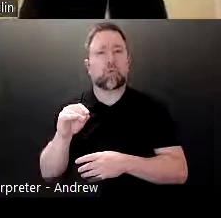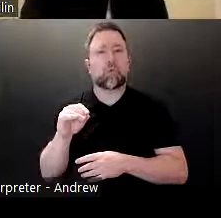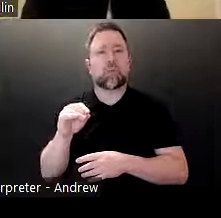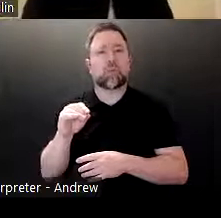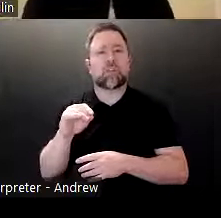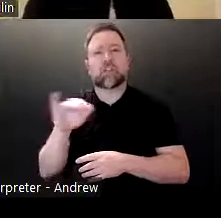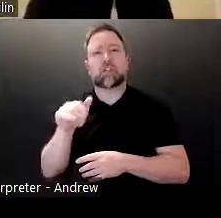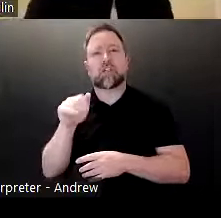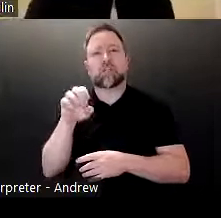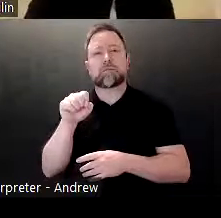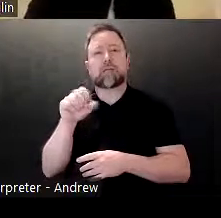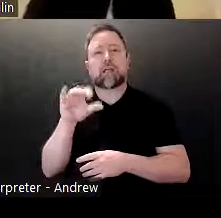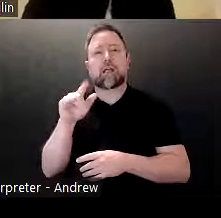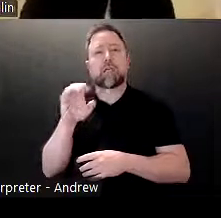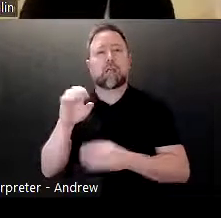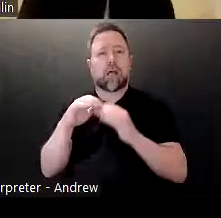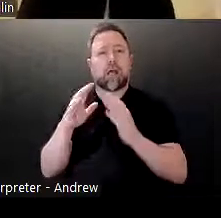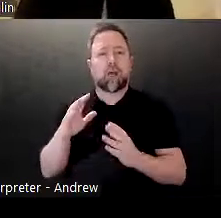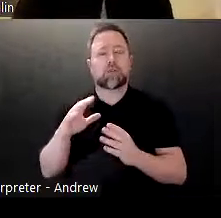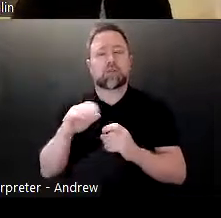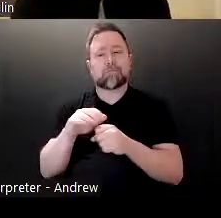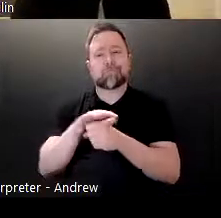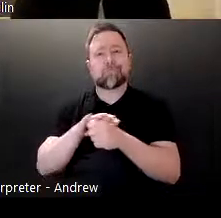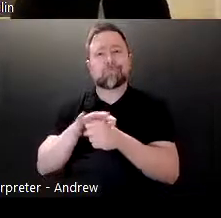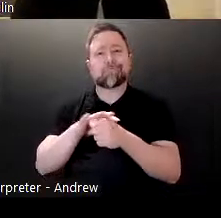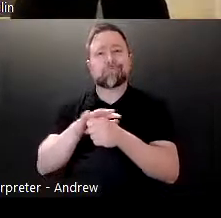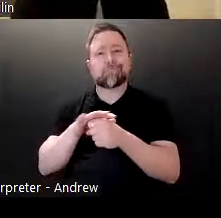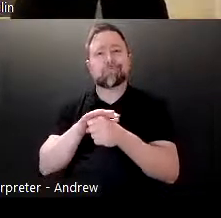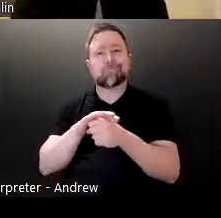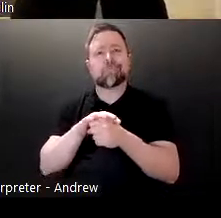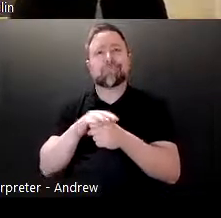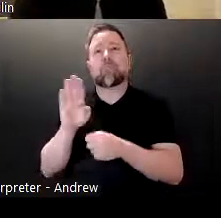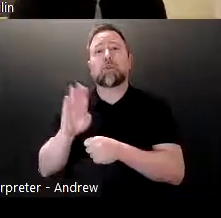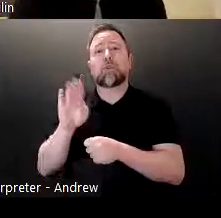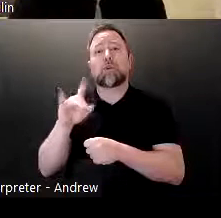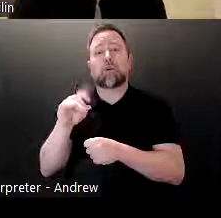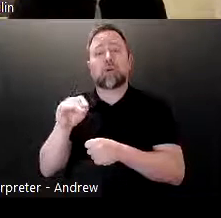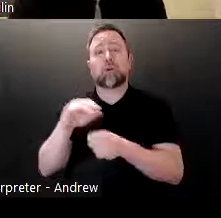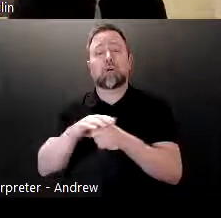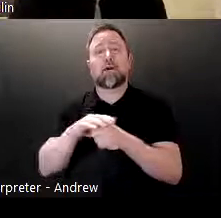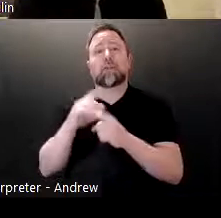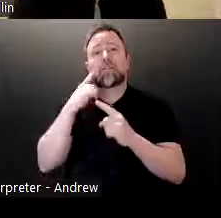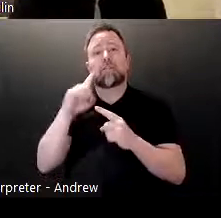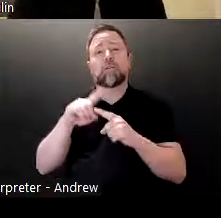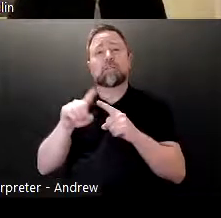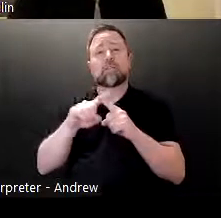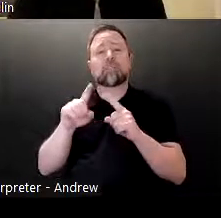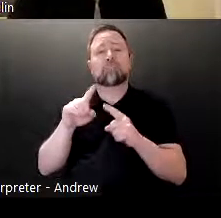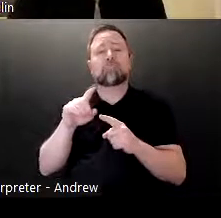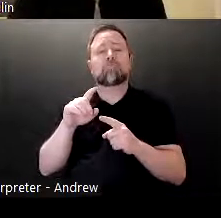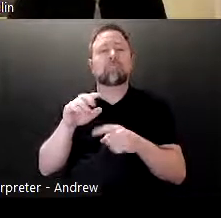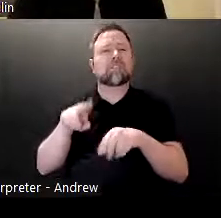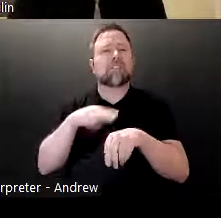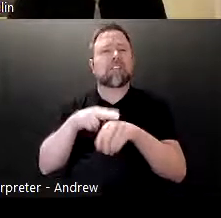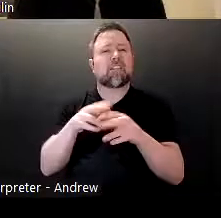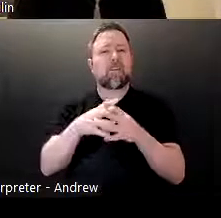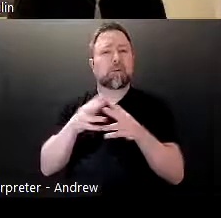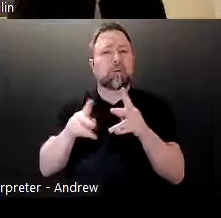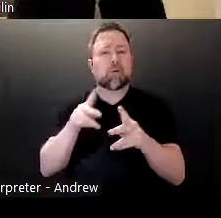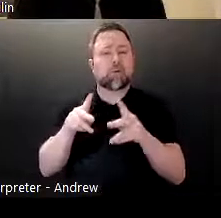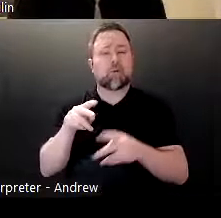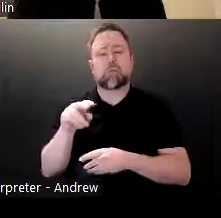on ancestral and unceded territory of the Shoshone, Bannock, and Northern Paiute people. Staff at the James Castle House will be